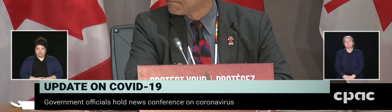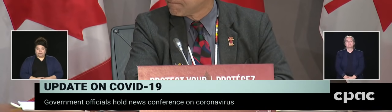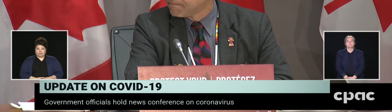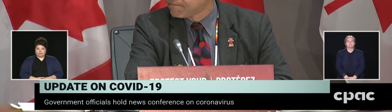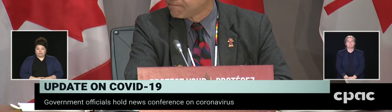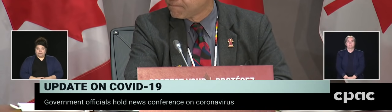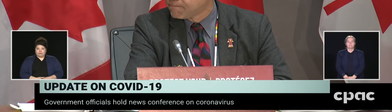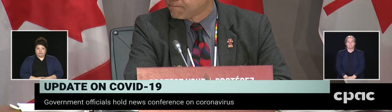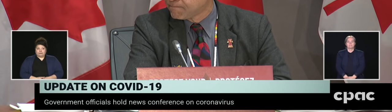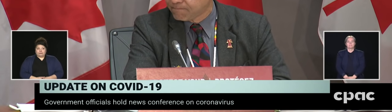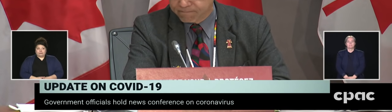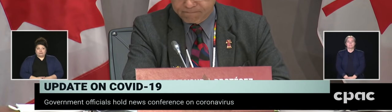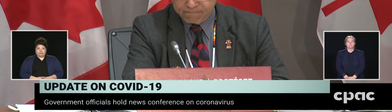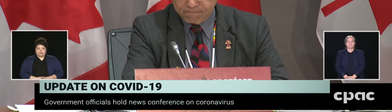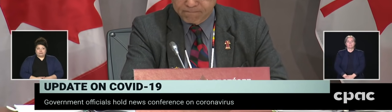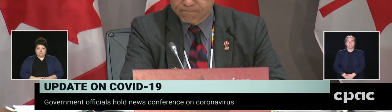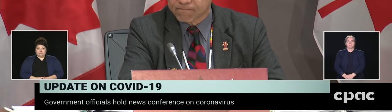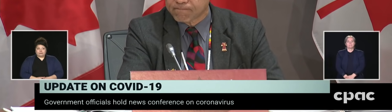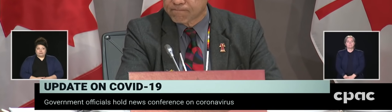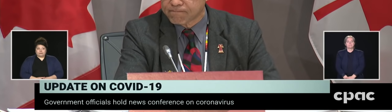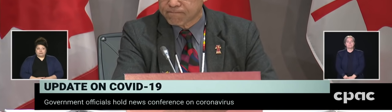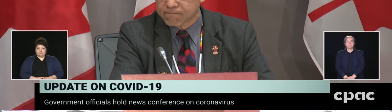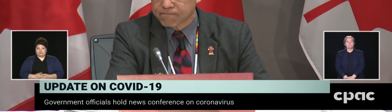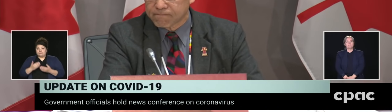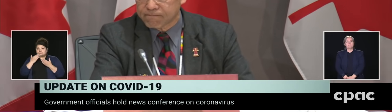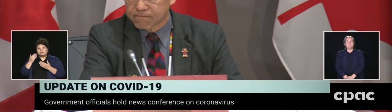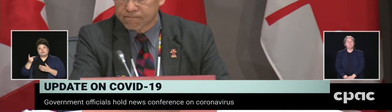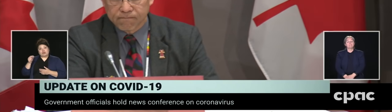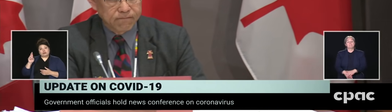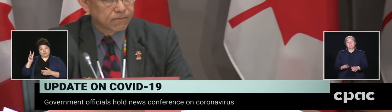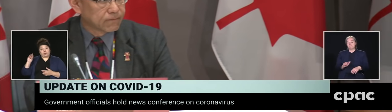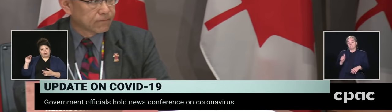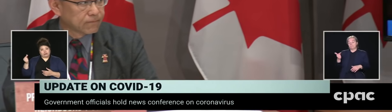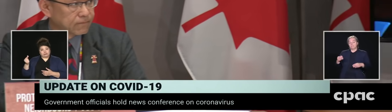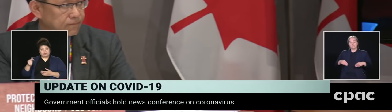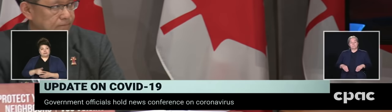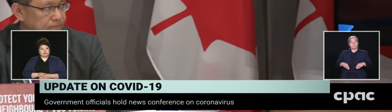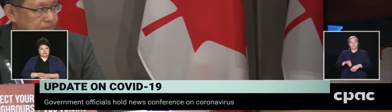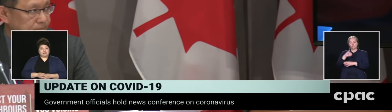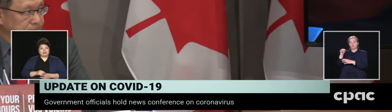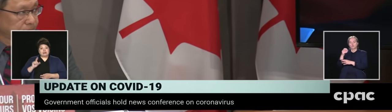Merci, Dr. Wong. Et maintenant, je passe la parole à la ministre Jordan. Minister Jordan.